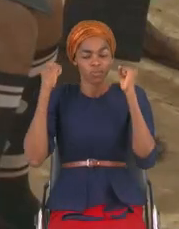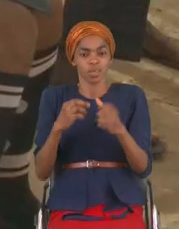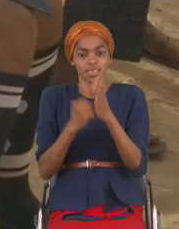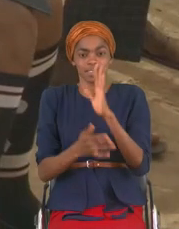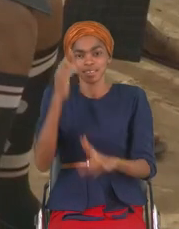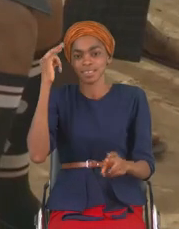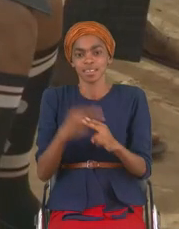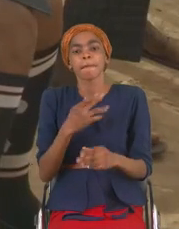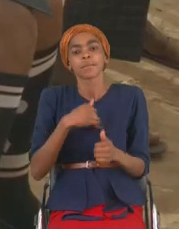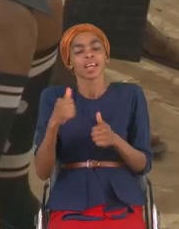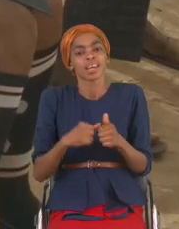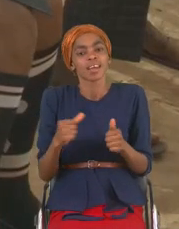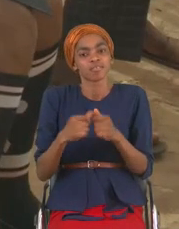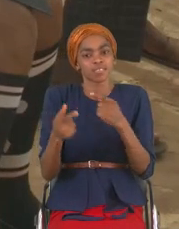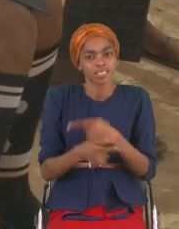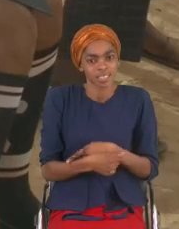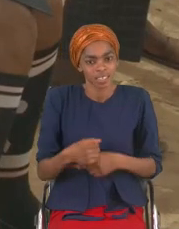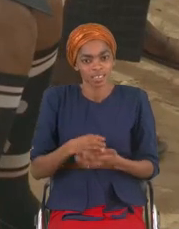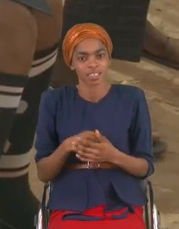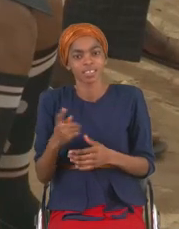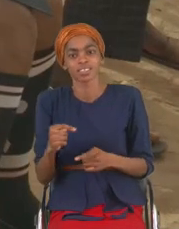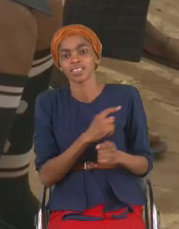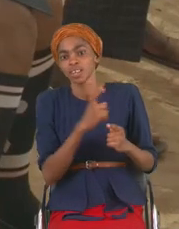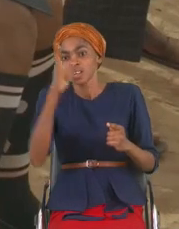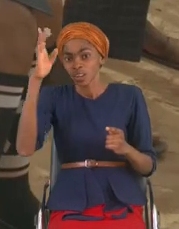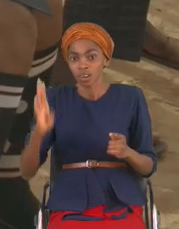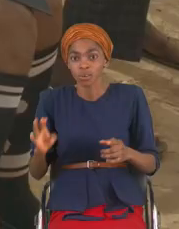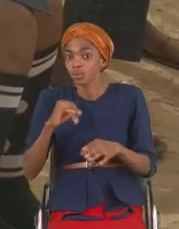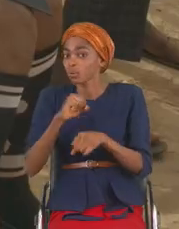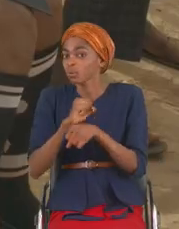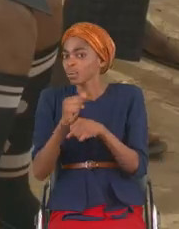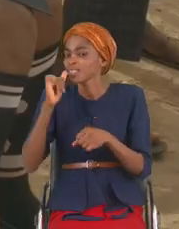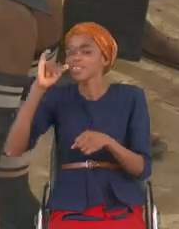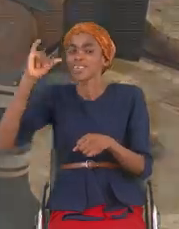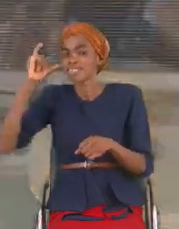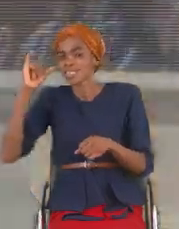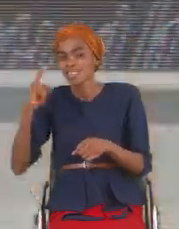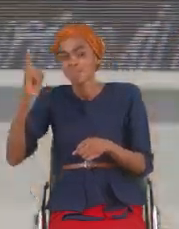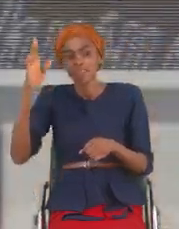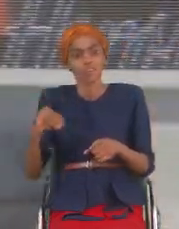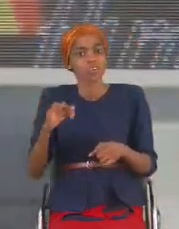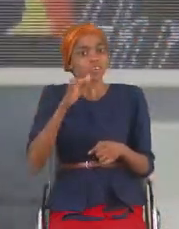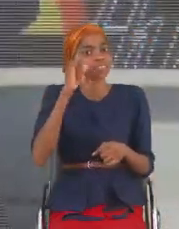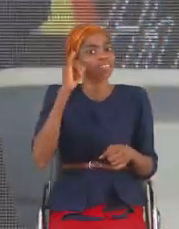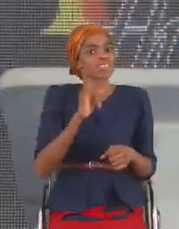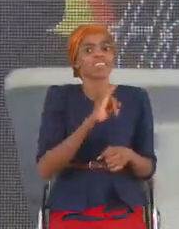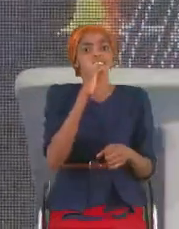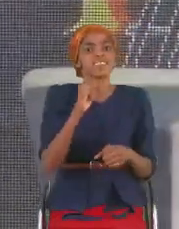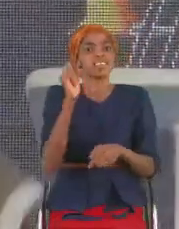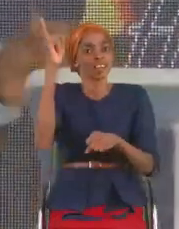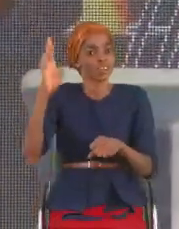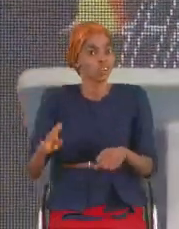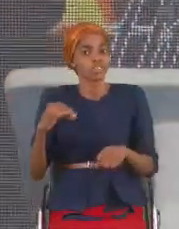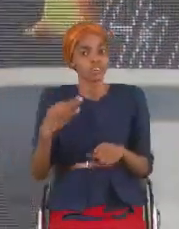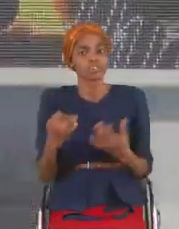And every day, the God who walked yesterday, the God of yesterday, is the God of today.